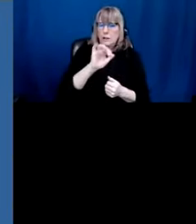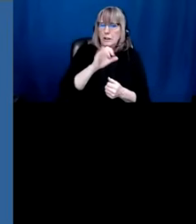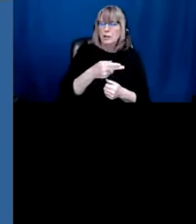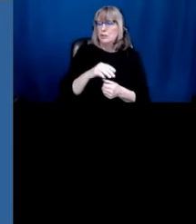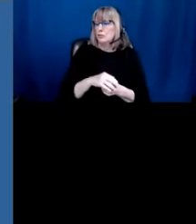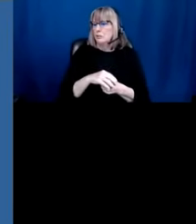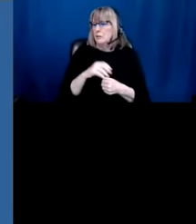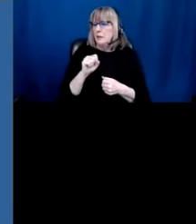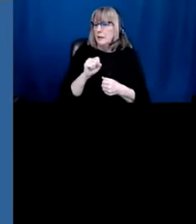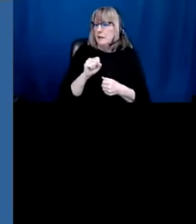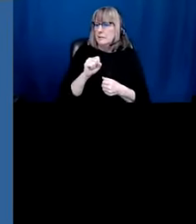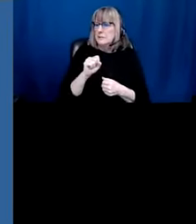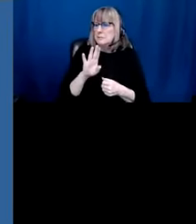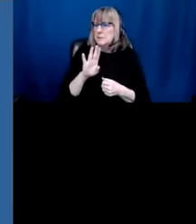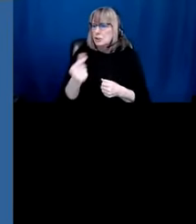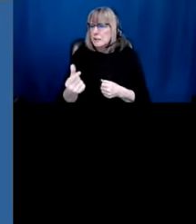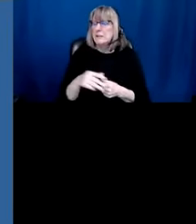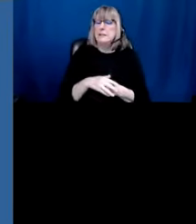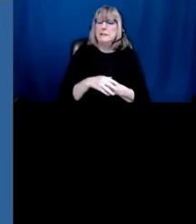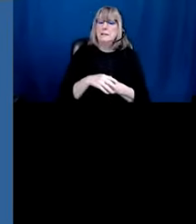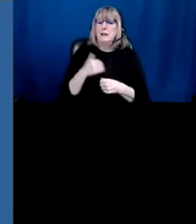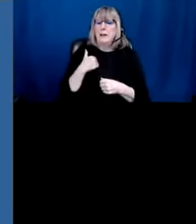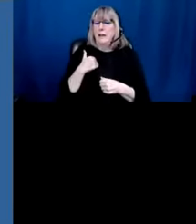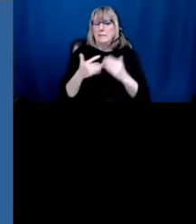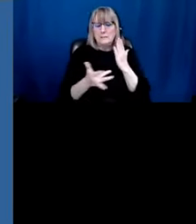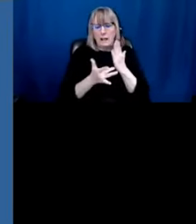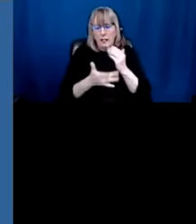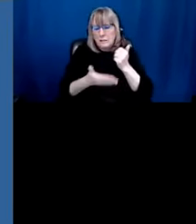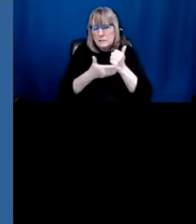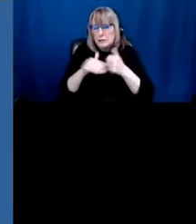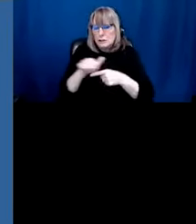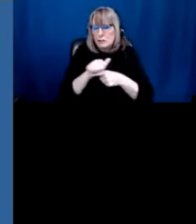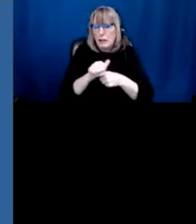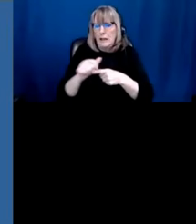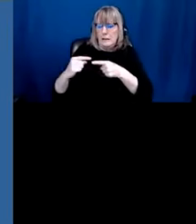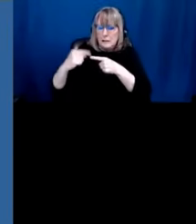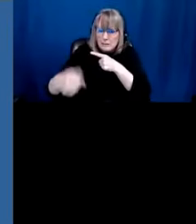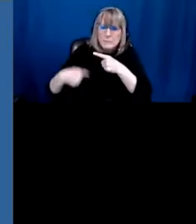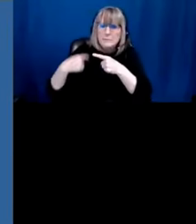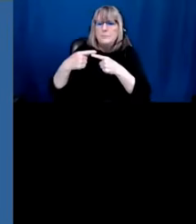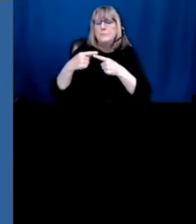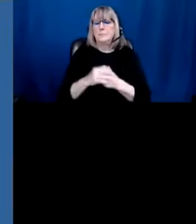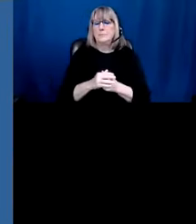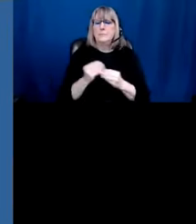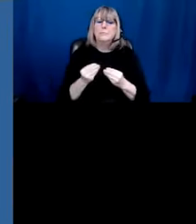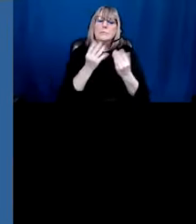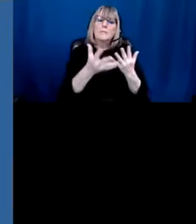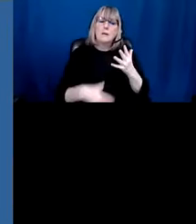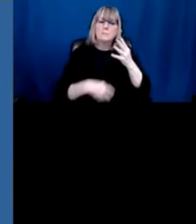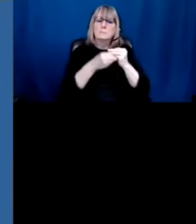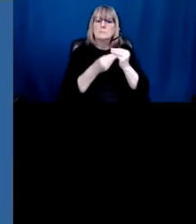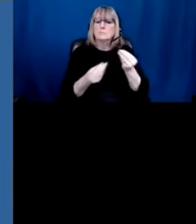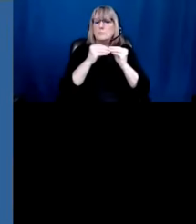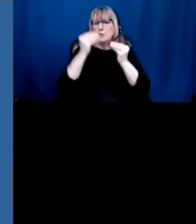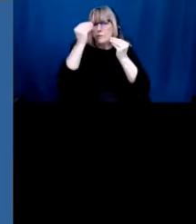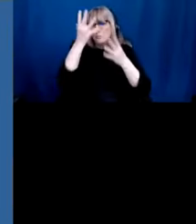to hold technical assistance trainings throughout the year, just to provide additional information on